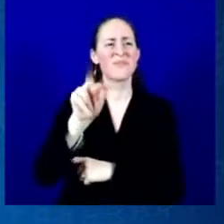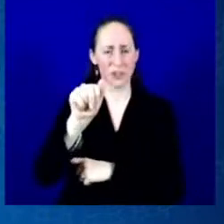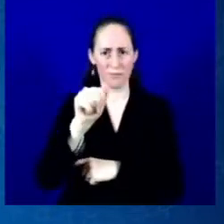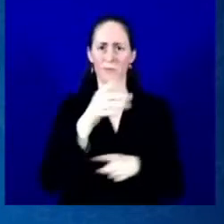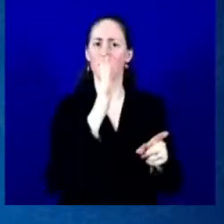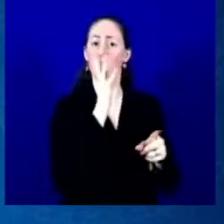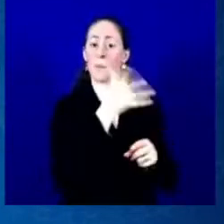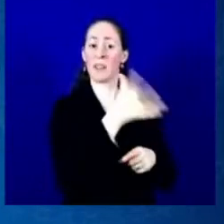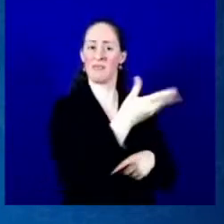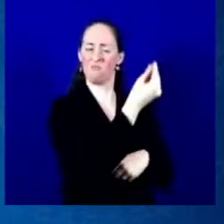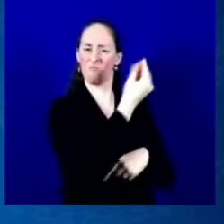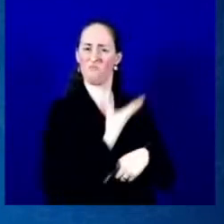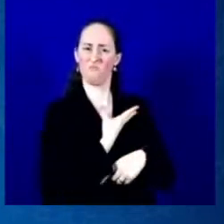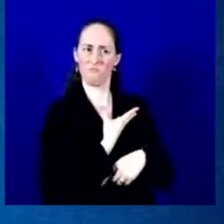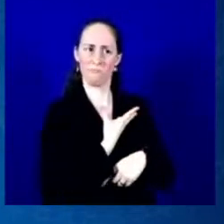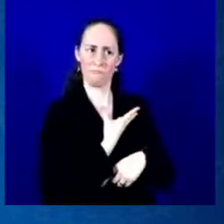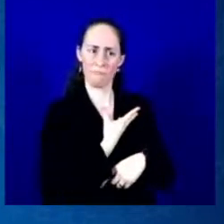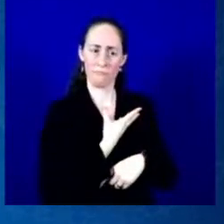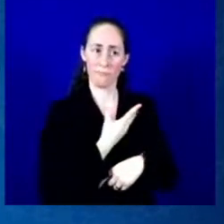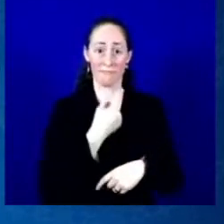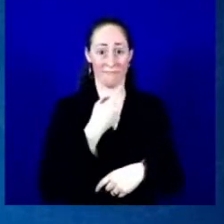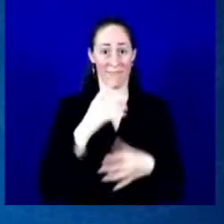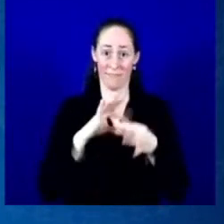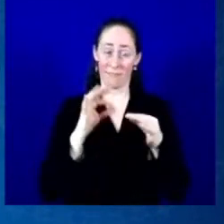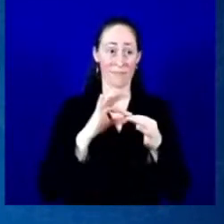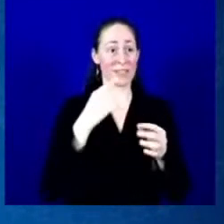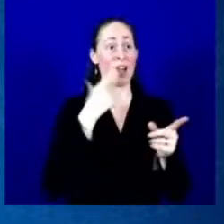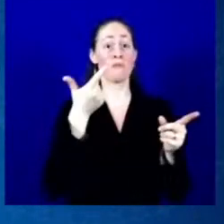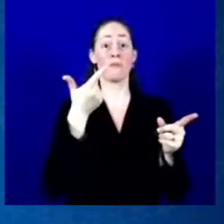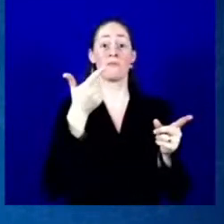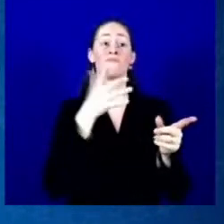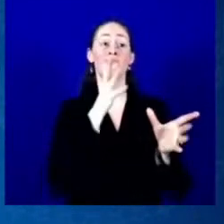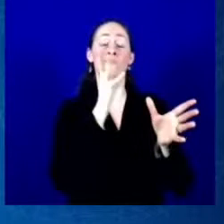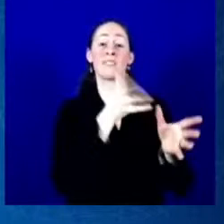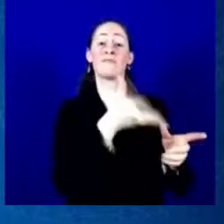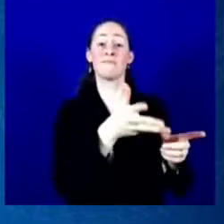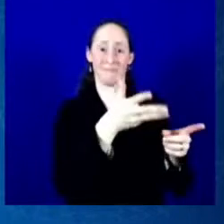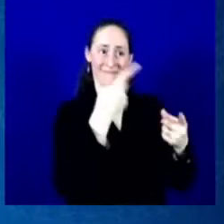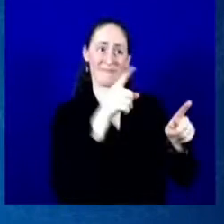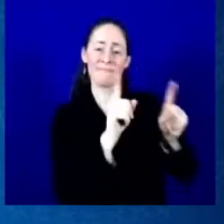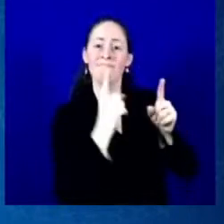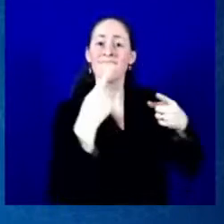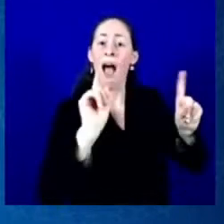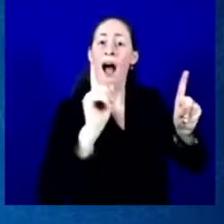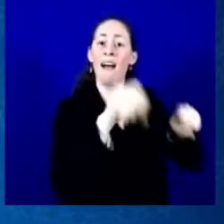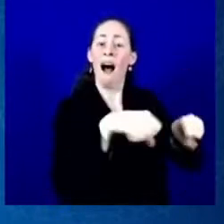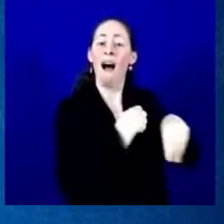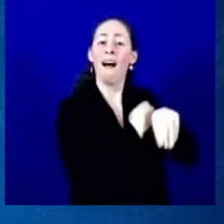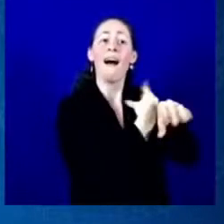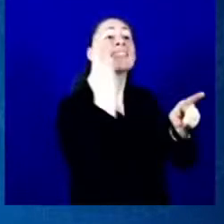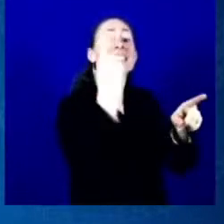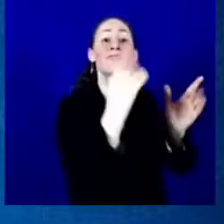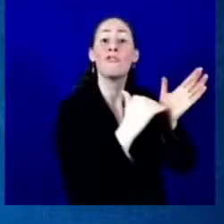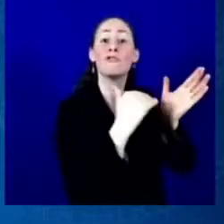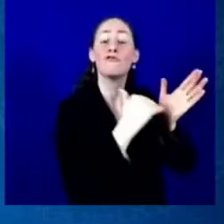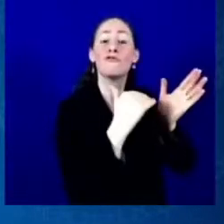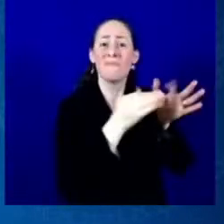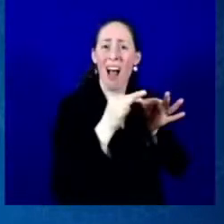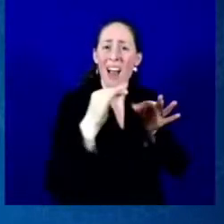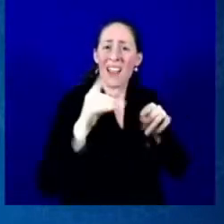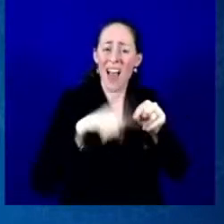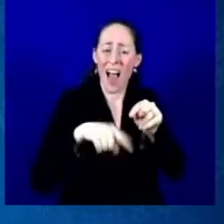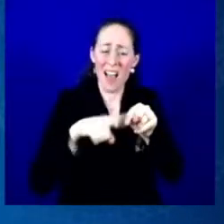her granddaughter to the eye doctor, something she said she put off for months because she didn't have the money. One of